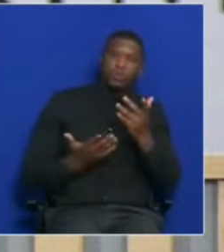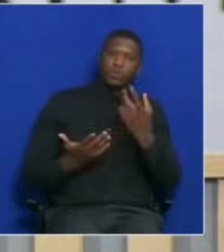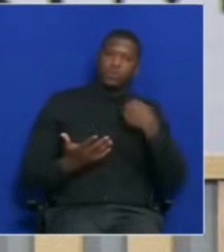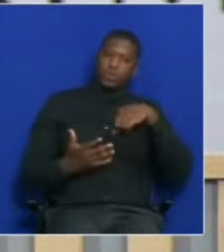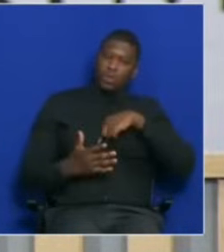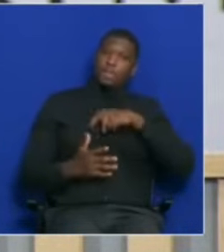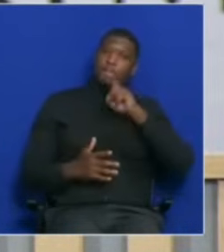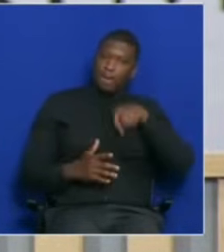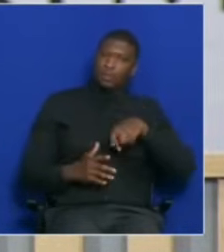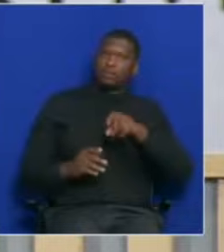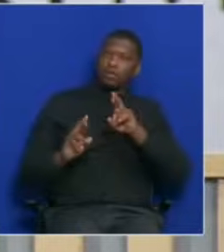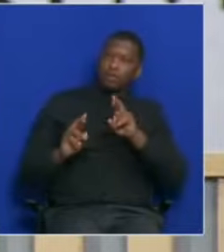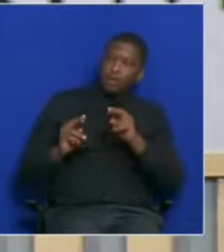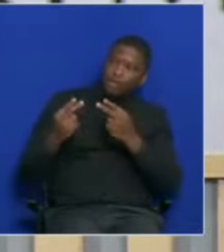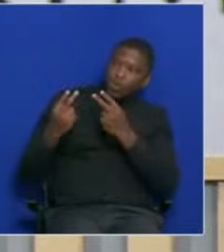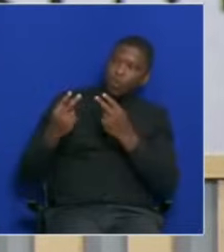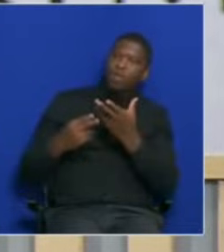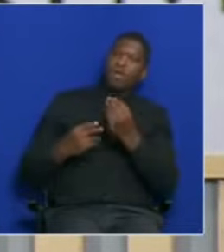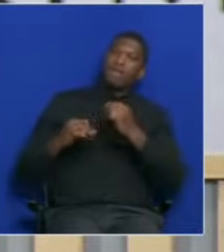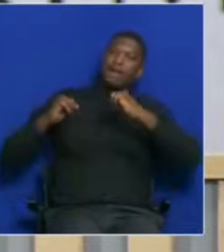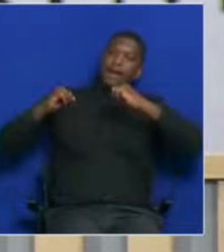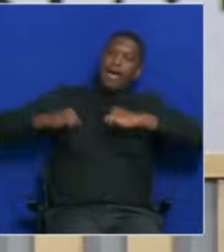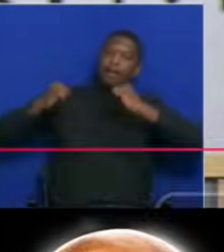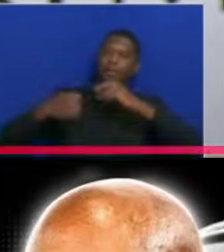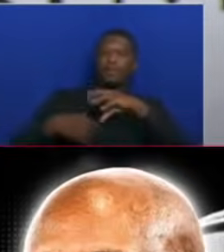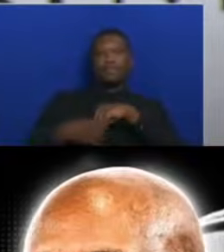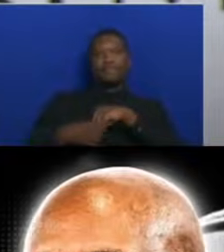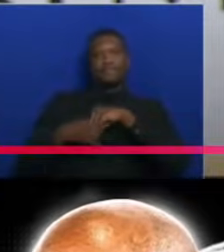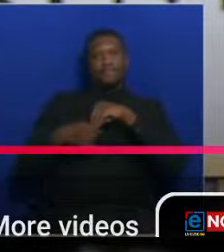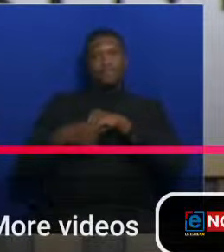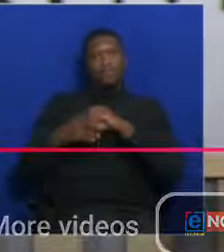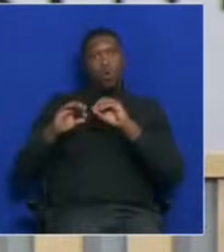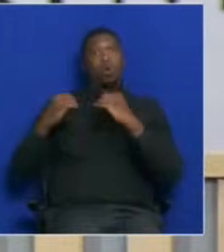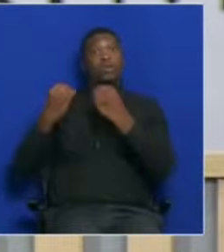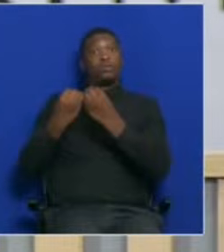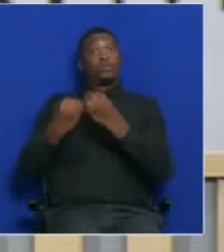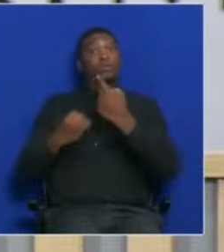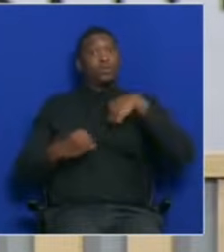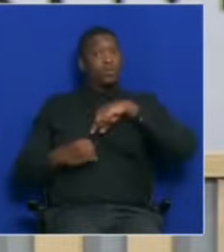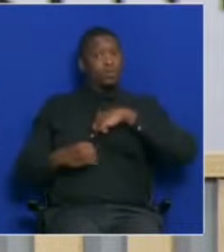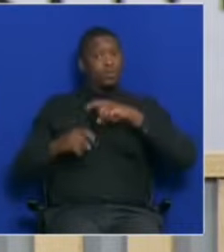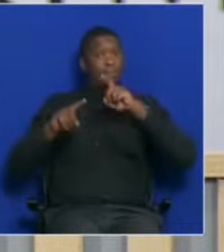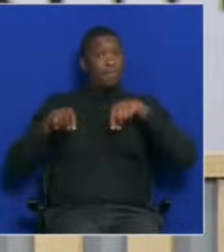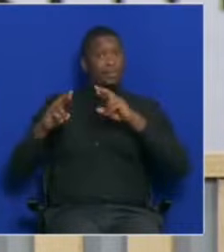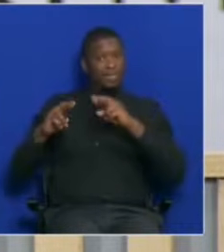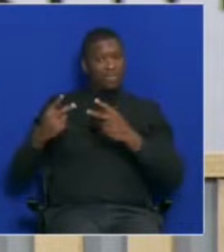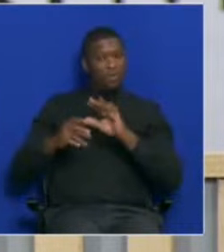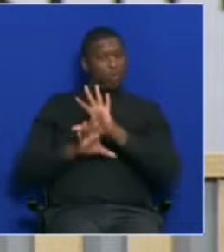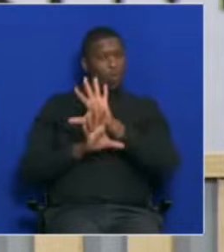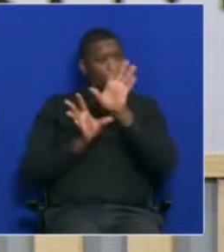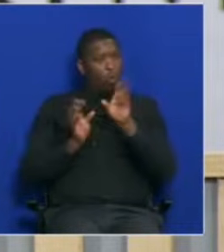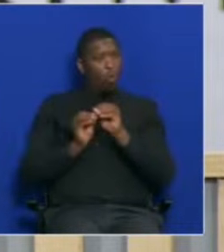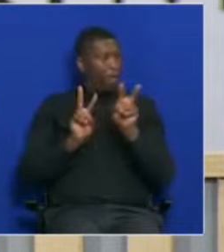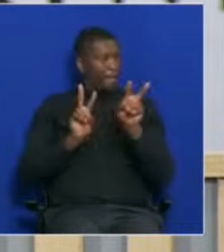an agreement within the organization that we have to review all our matters and